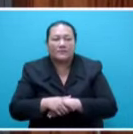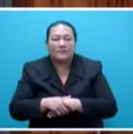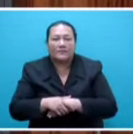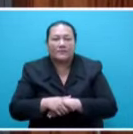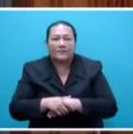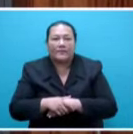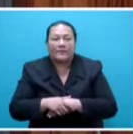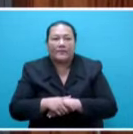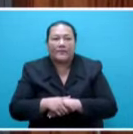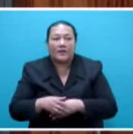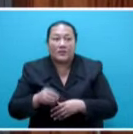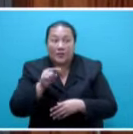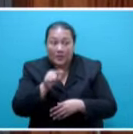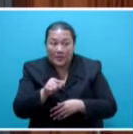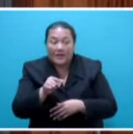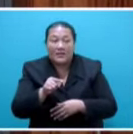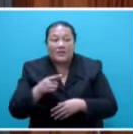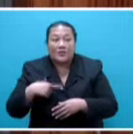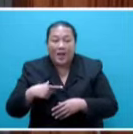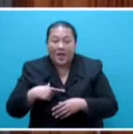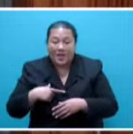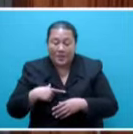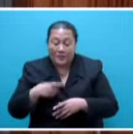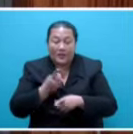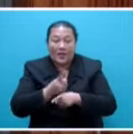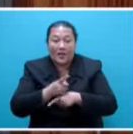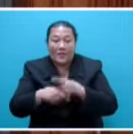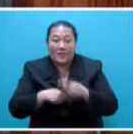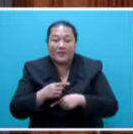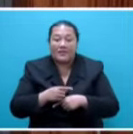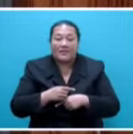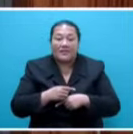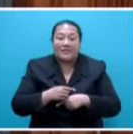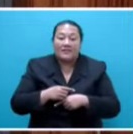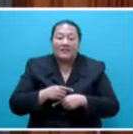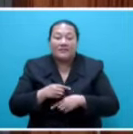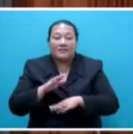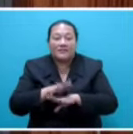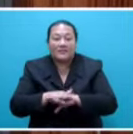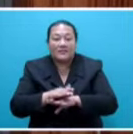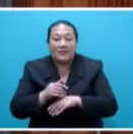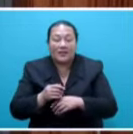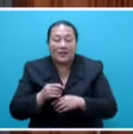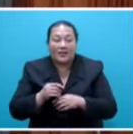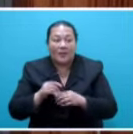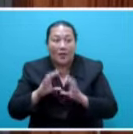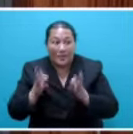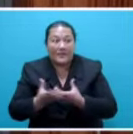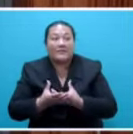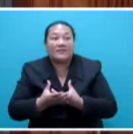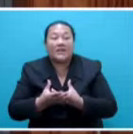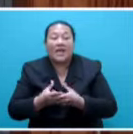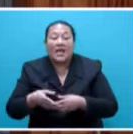before the House and the sitting calendar as proposed, and I suggest that we reconsider and give more sitting